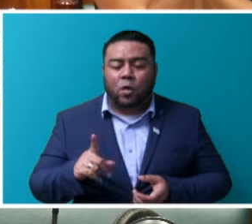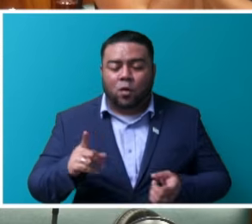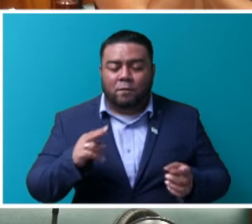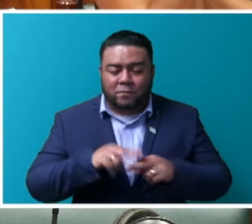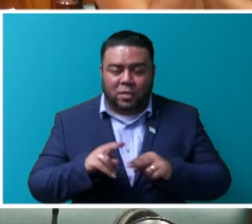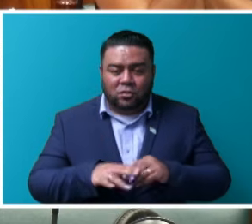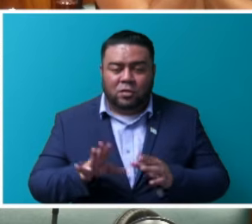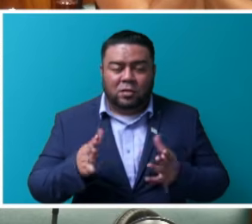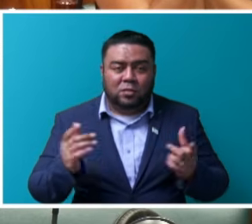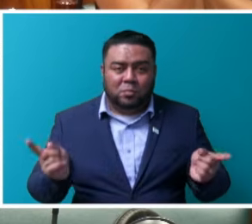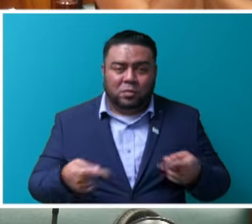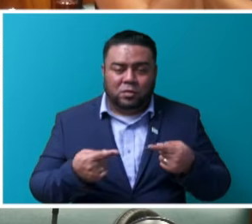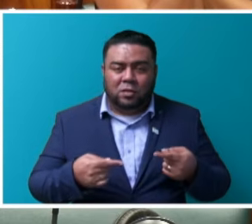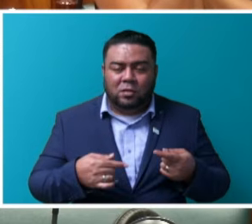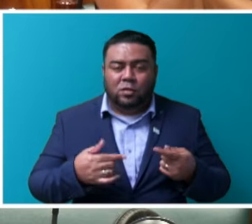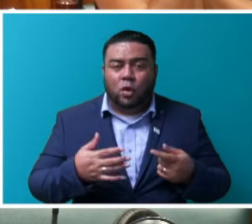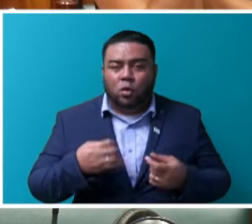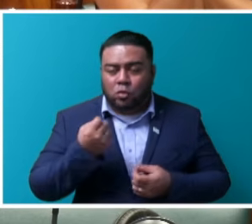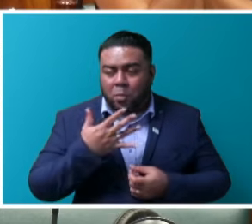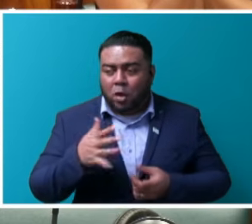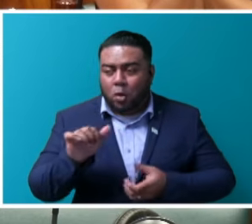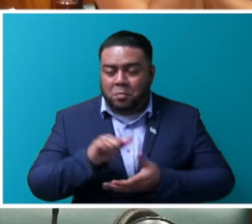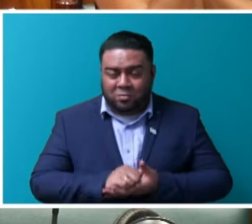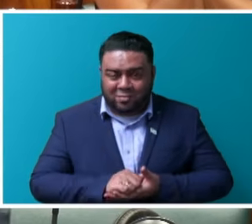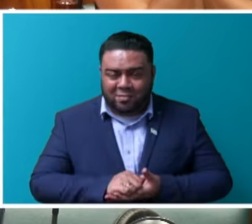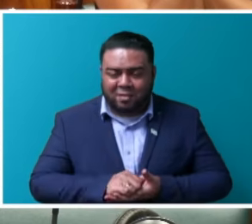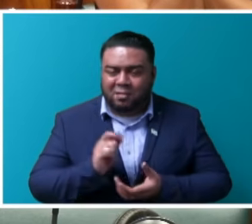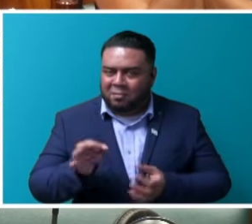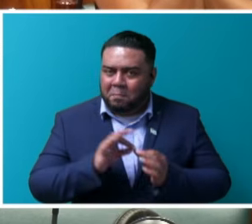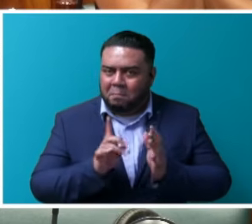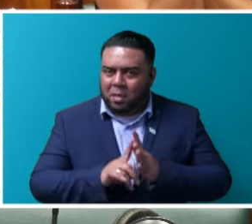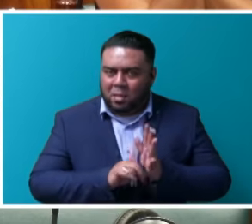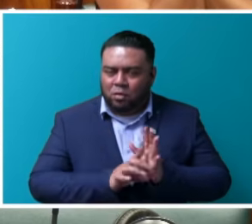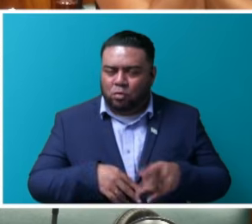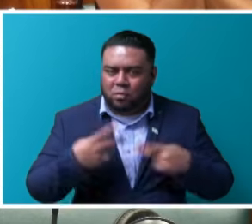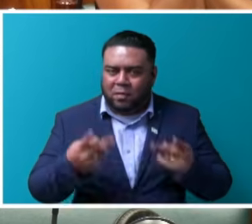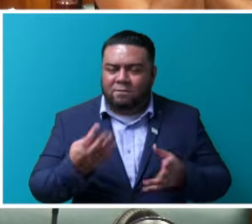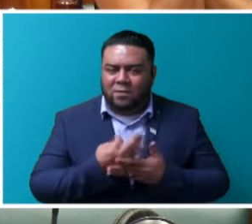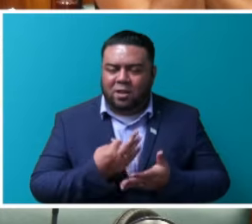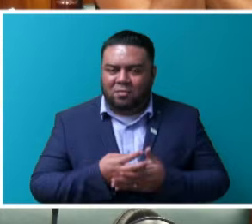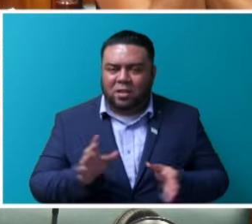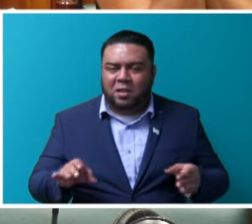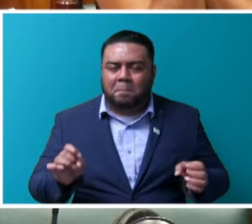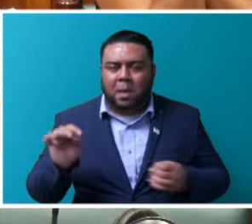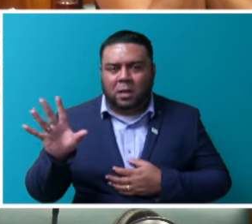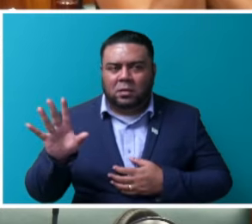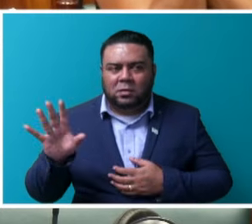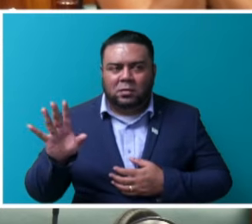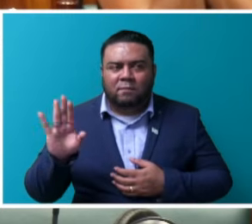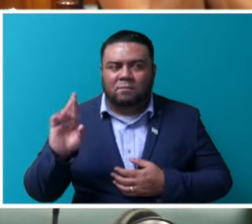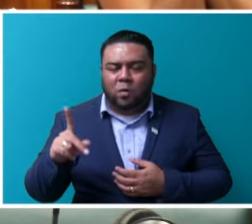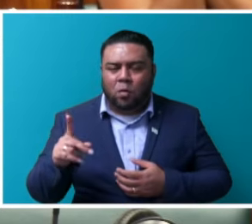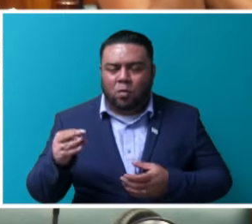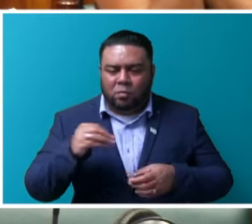and Consumer Commission, this bill essentially is to provide financial independence of